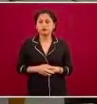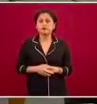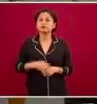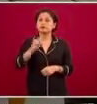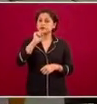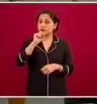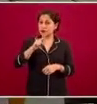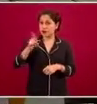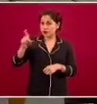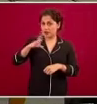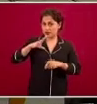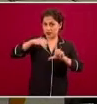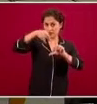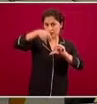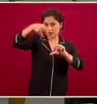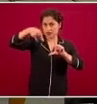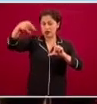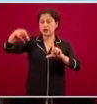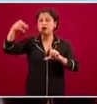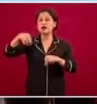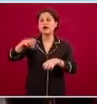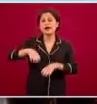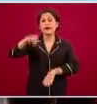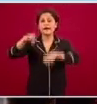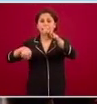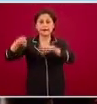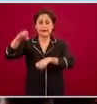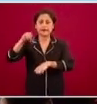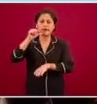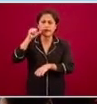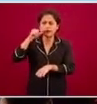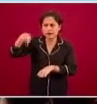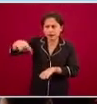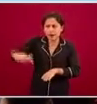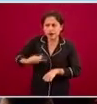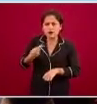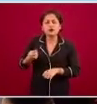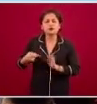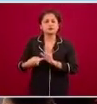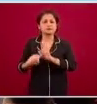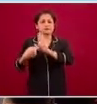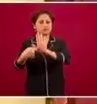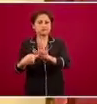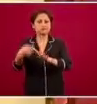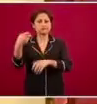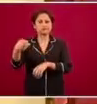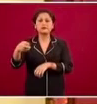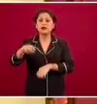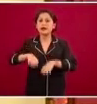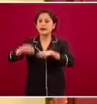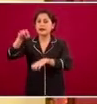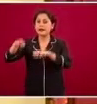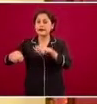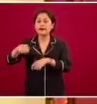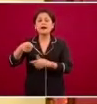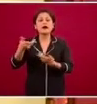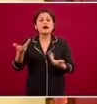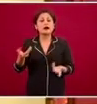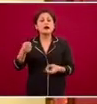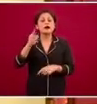the northern part of the country. Here we have the age group distribution. Some of you requested this information